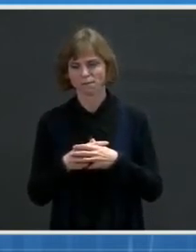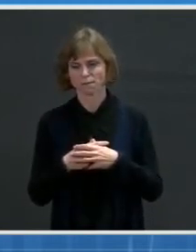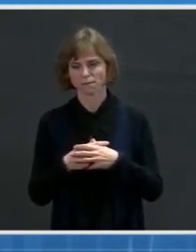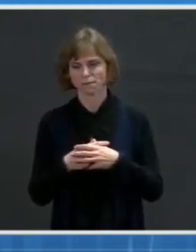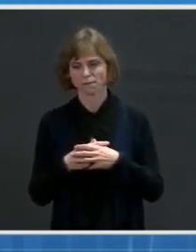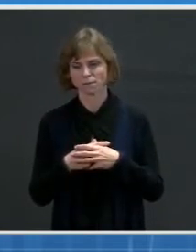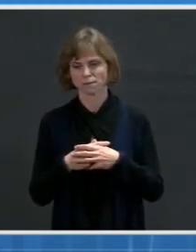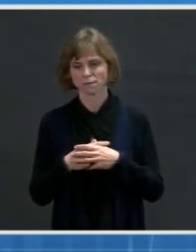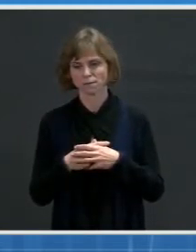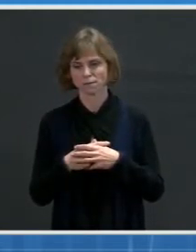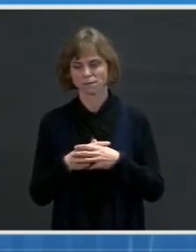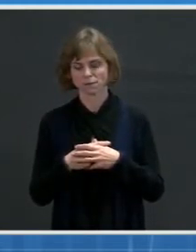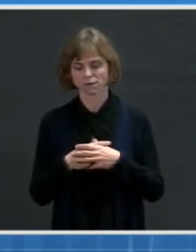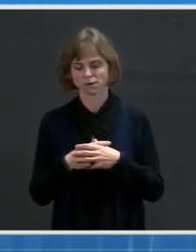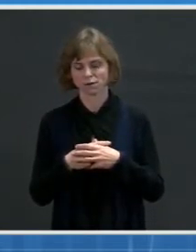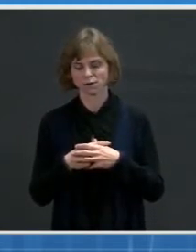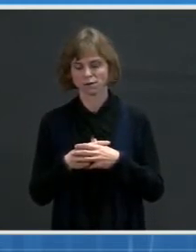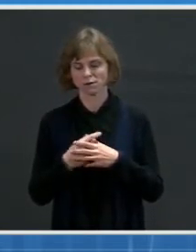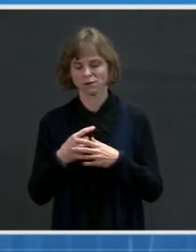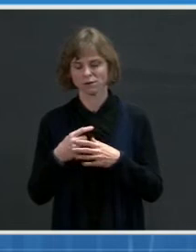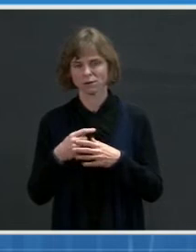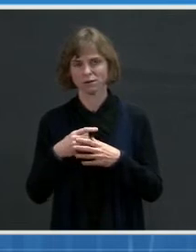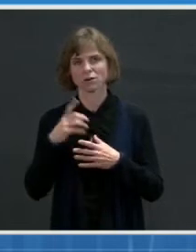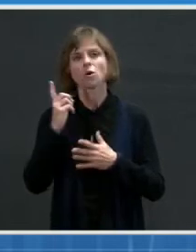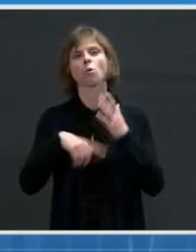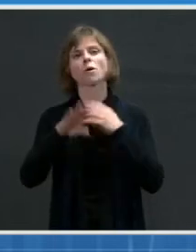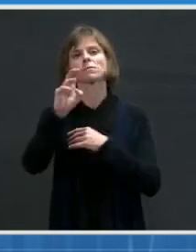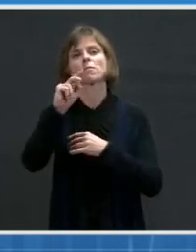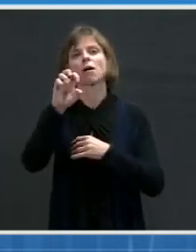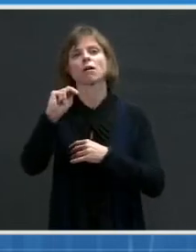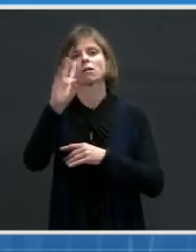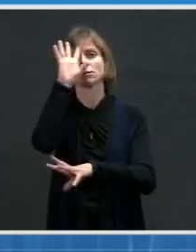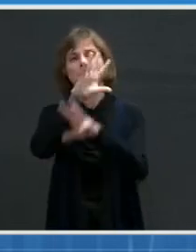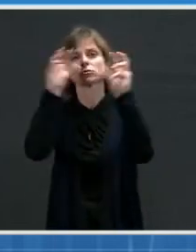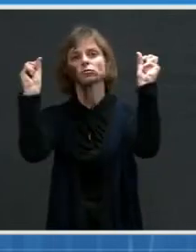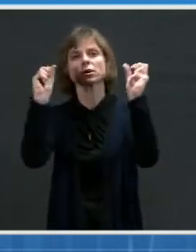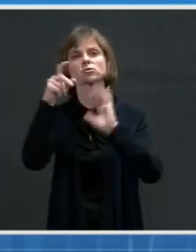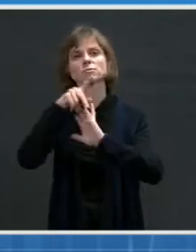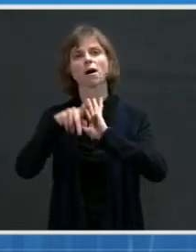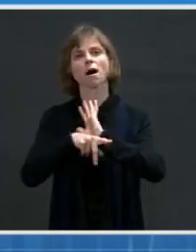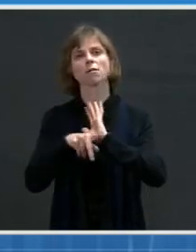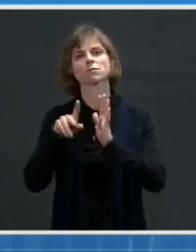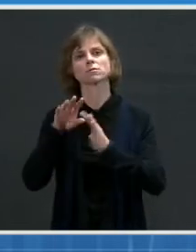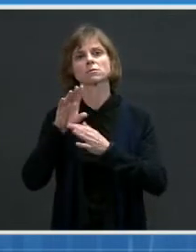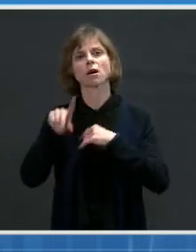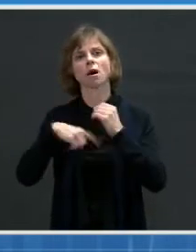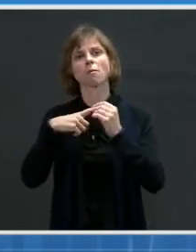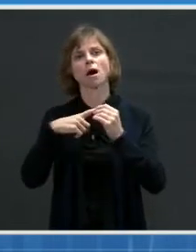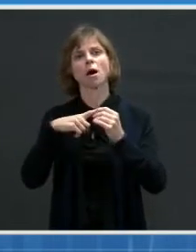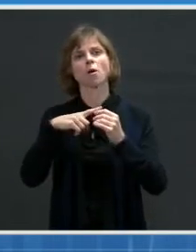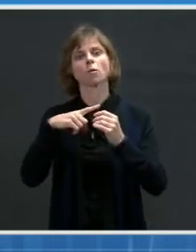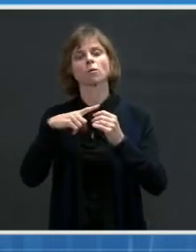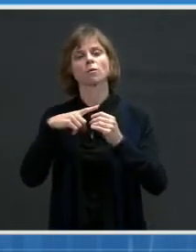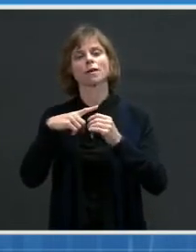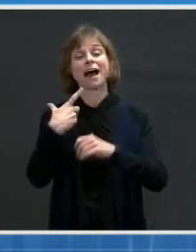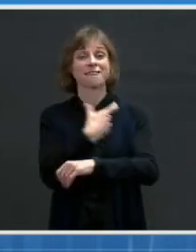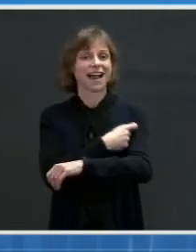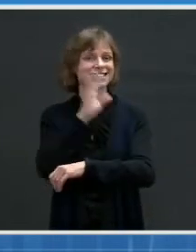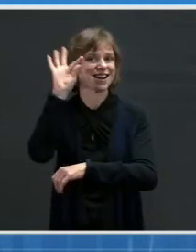the Biden administration's policy for vaccinating federal